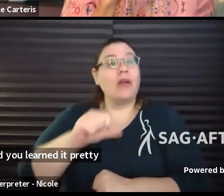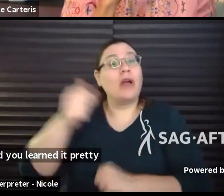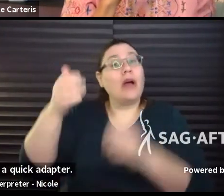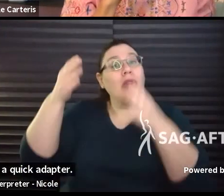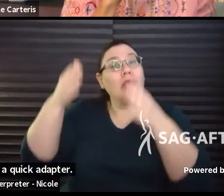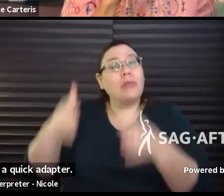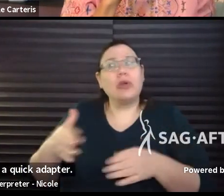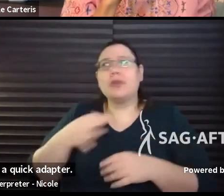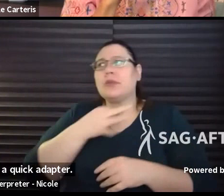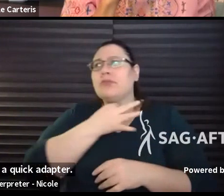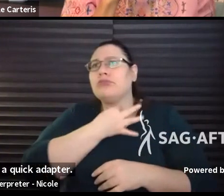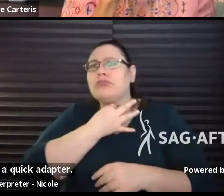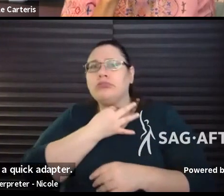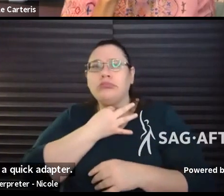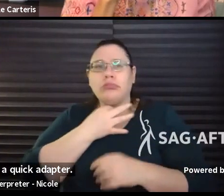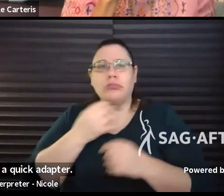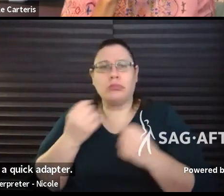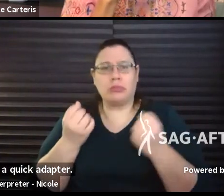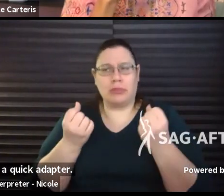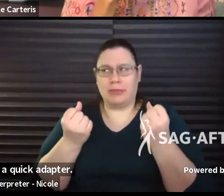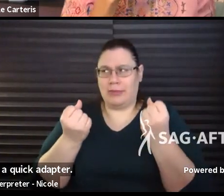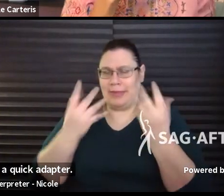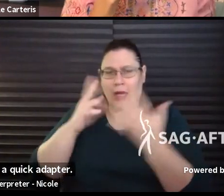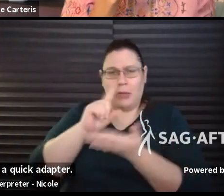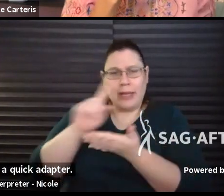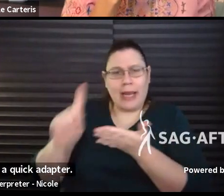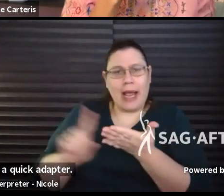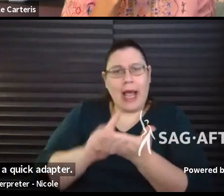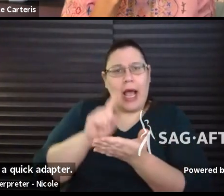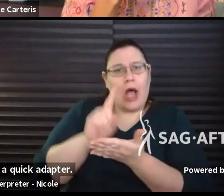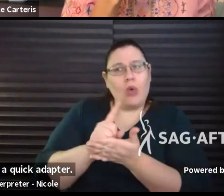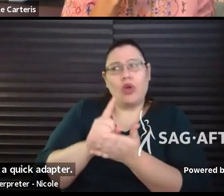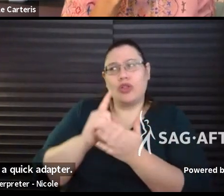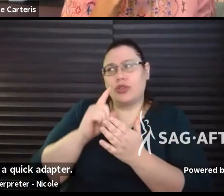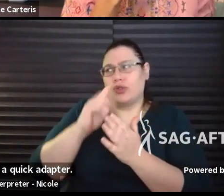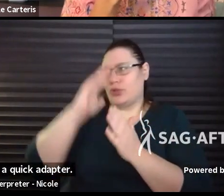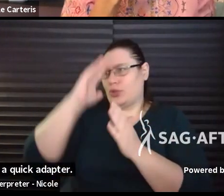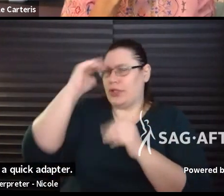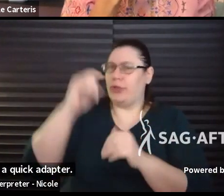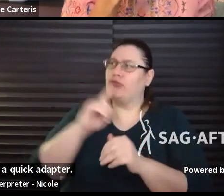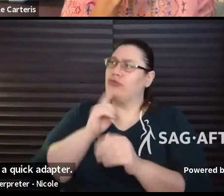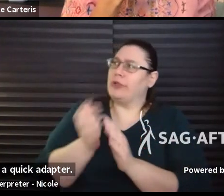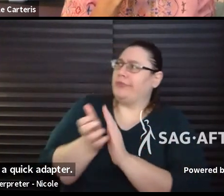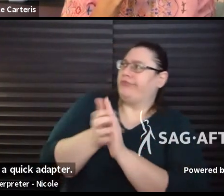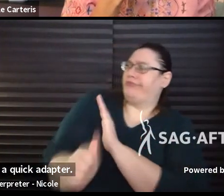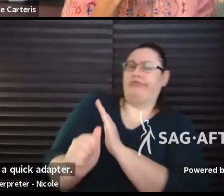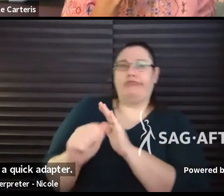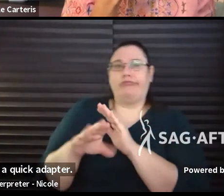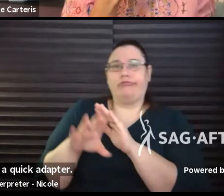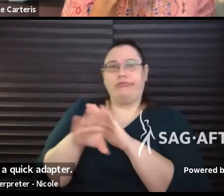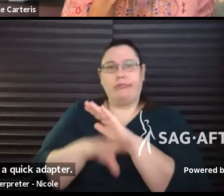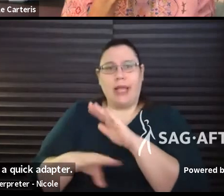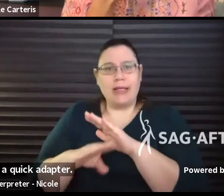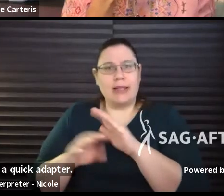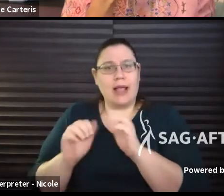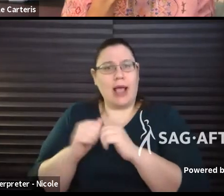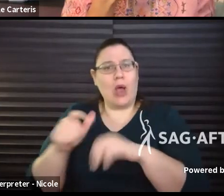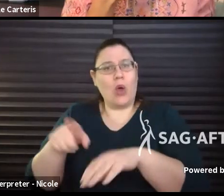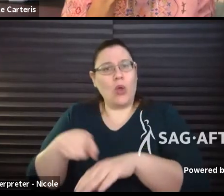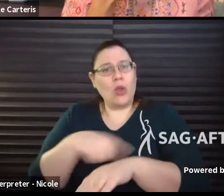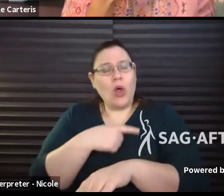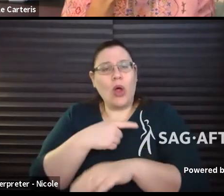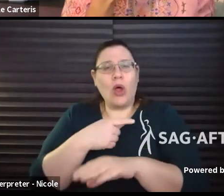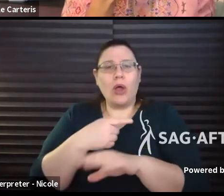many hours should somebody expect to really sort of master the basics, and then how long does it take you to be really up and